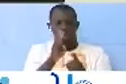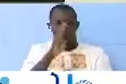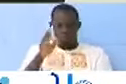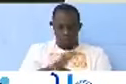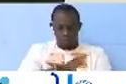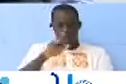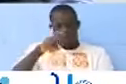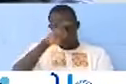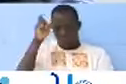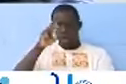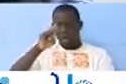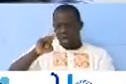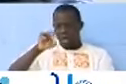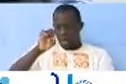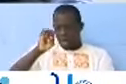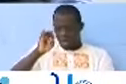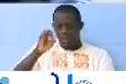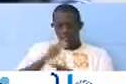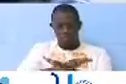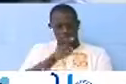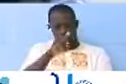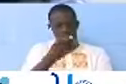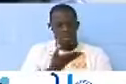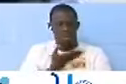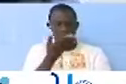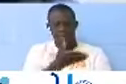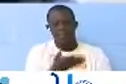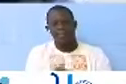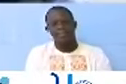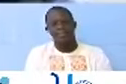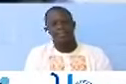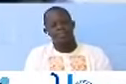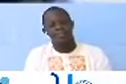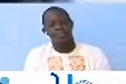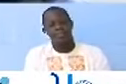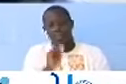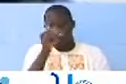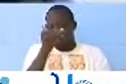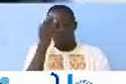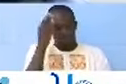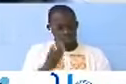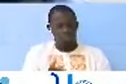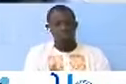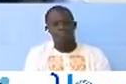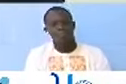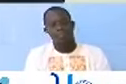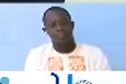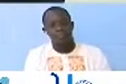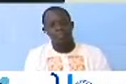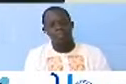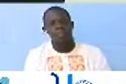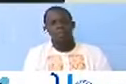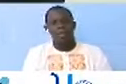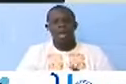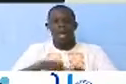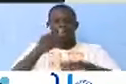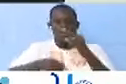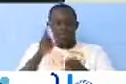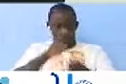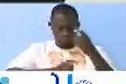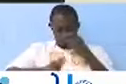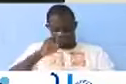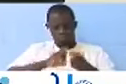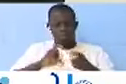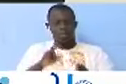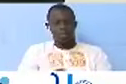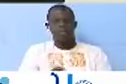director nyaton ko fo mo worogula me yalon ko yedo ko ke wolal koto. Am tonyalde. That's true. And after recalculating, I realized that you've